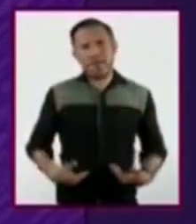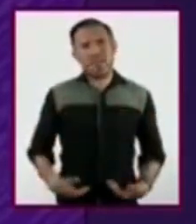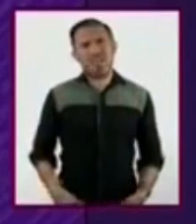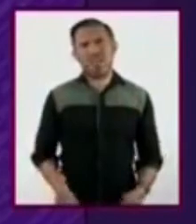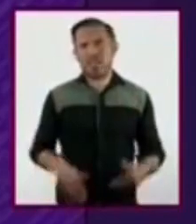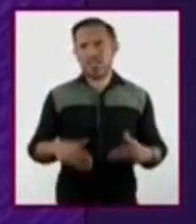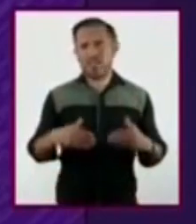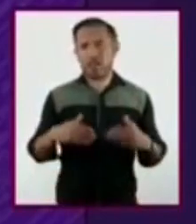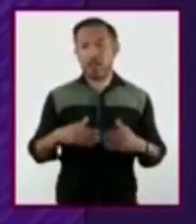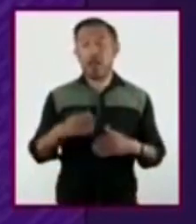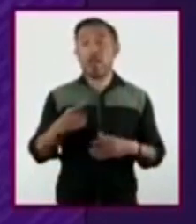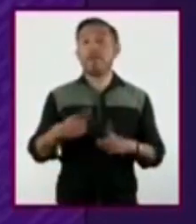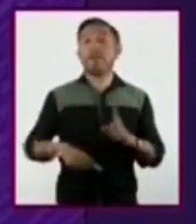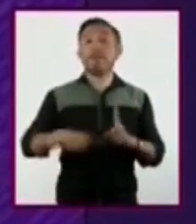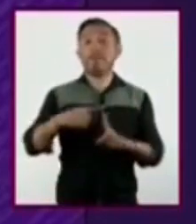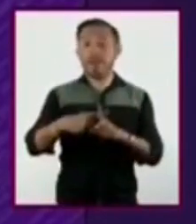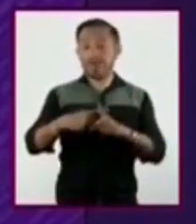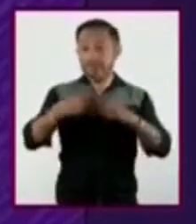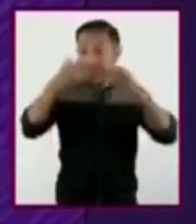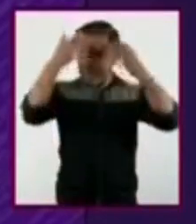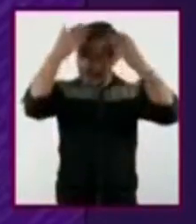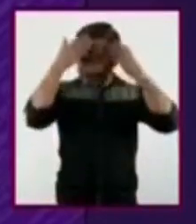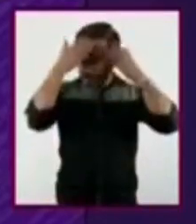hat. A big hat.